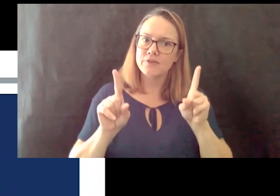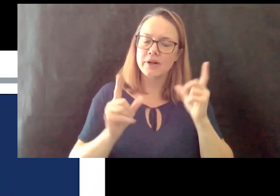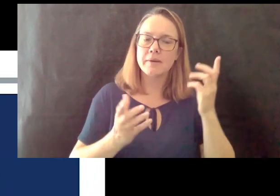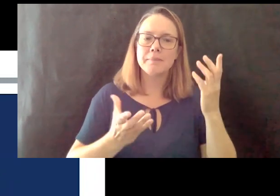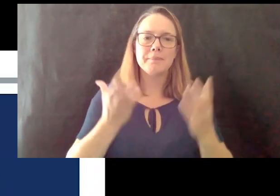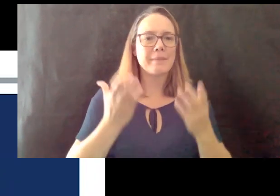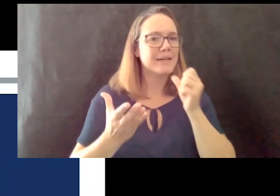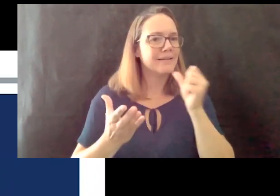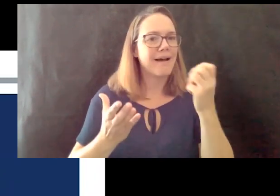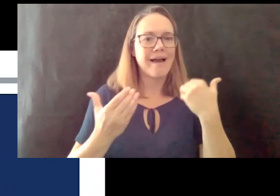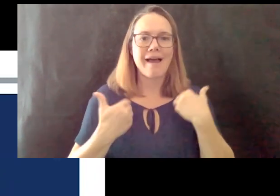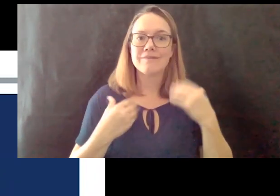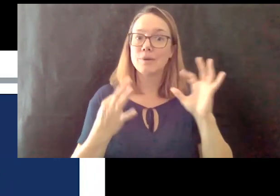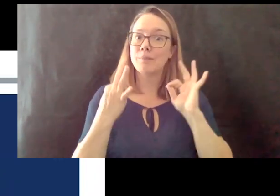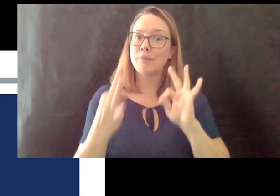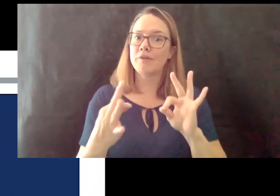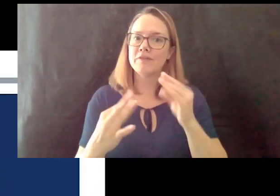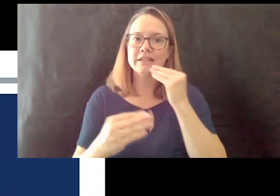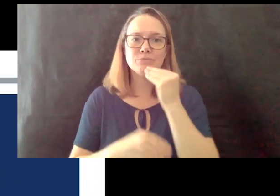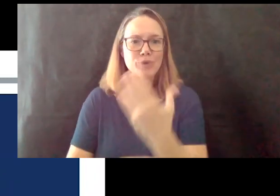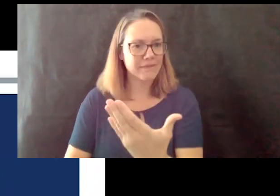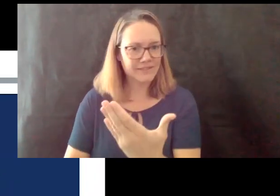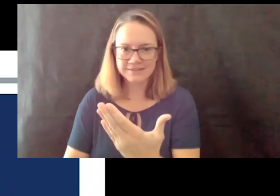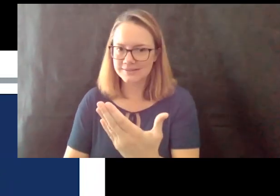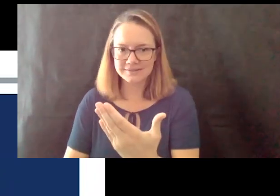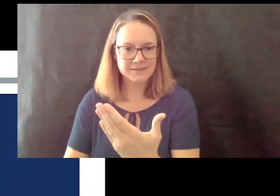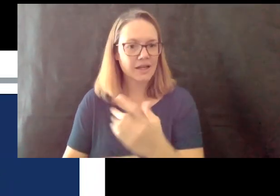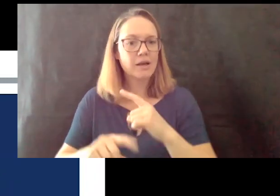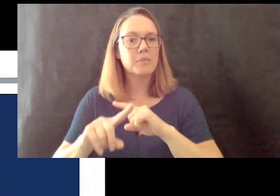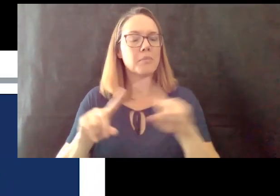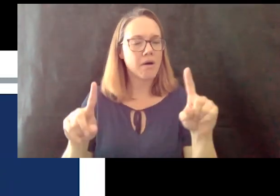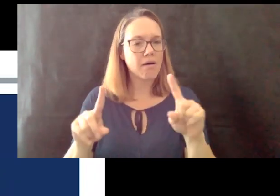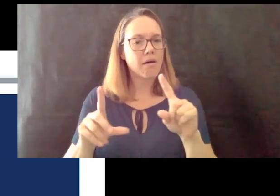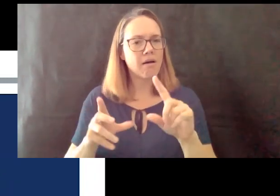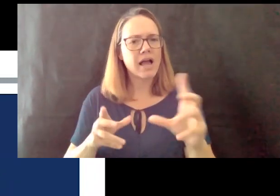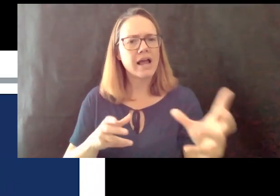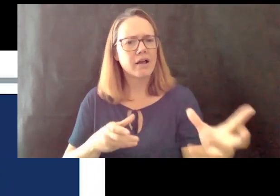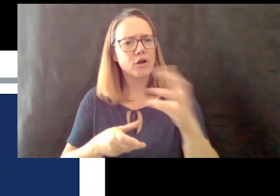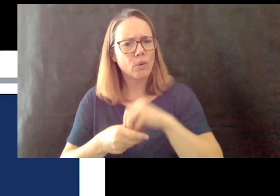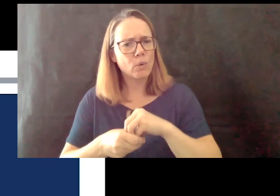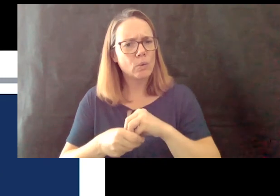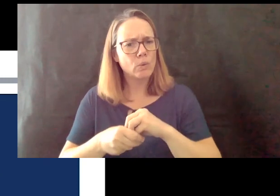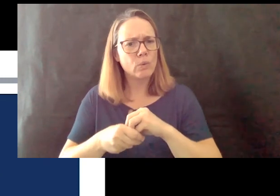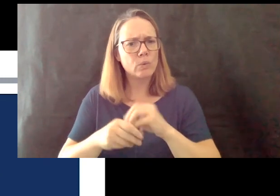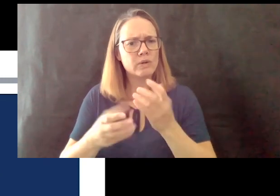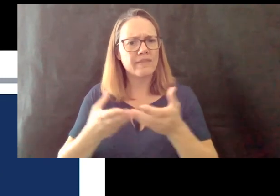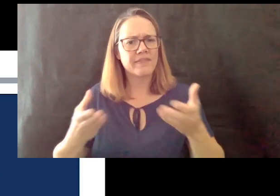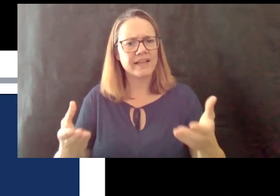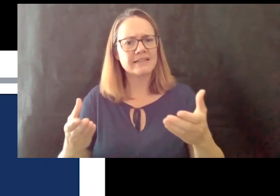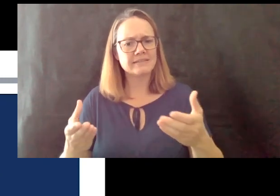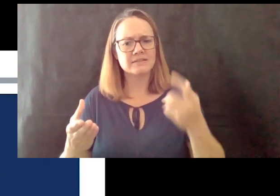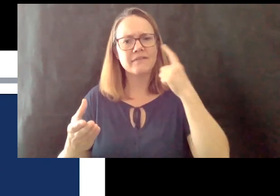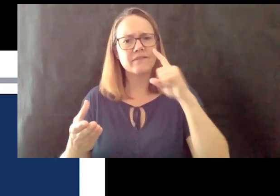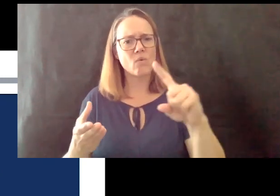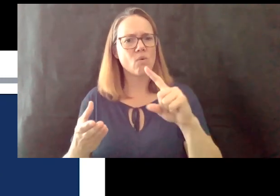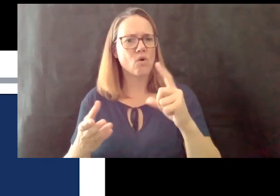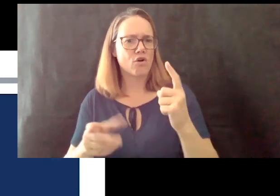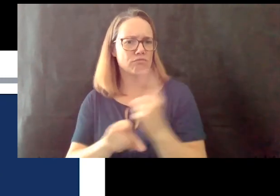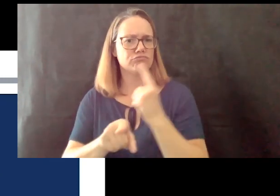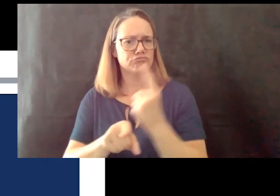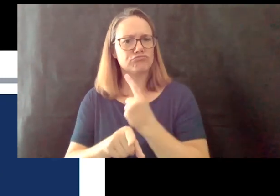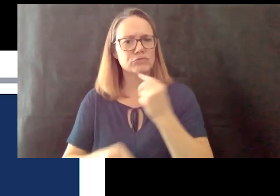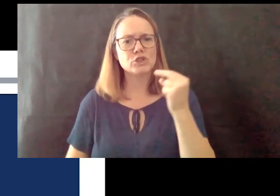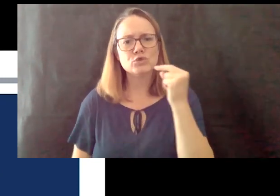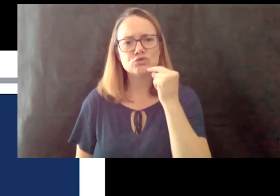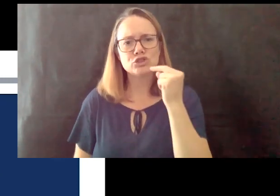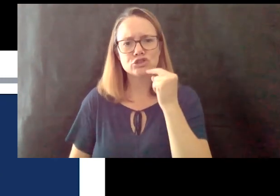think outside the box and maybe not have an ideal perfect breakfast, but you can still incorporate different items to get the proper